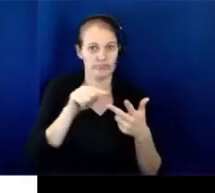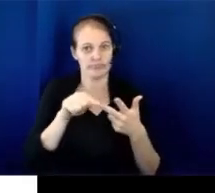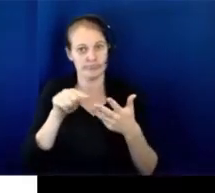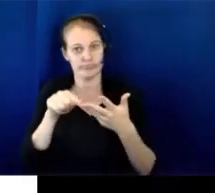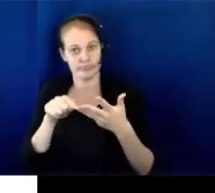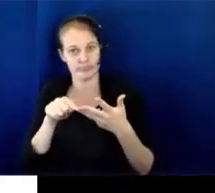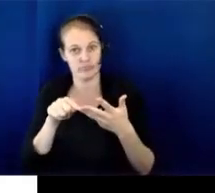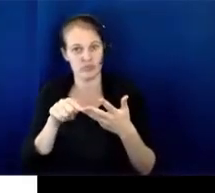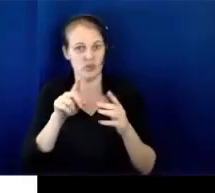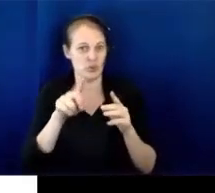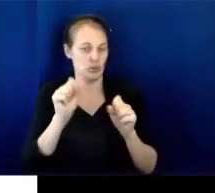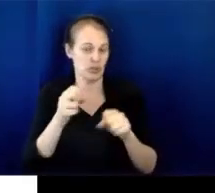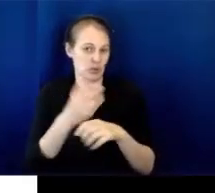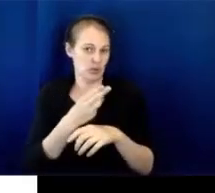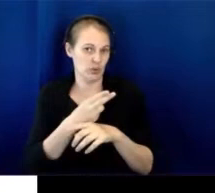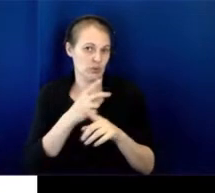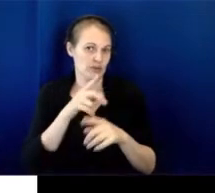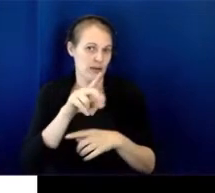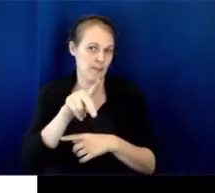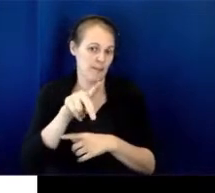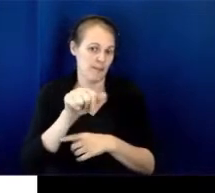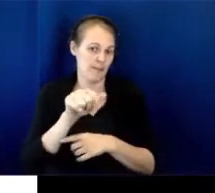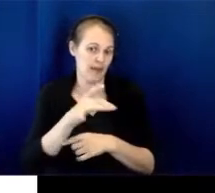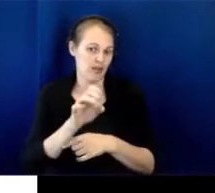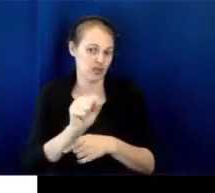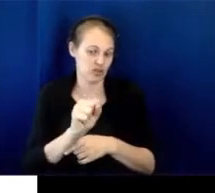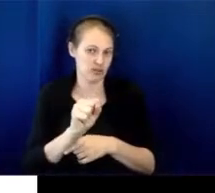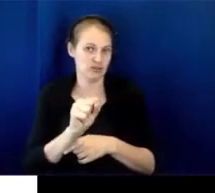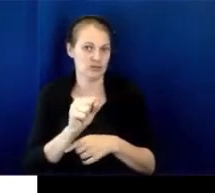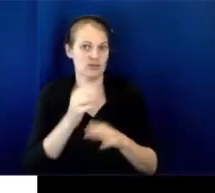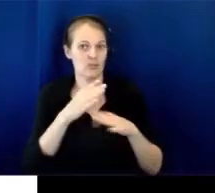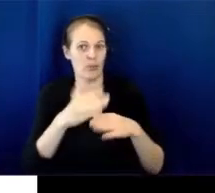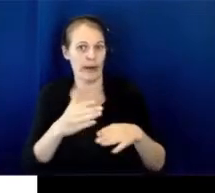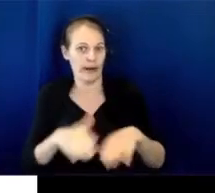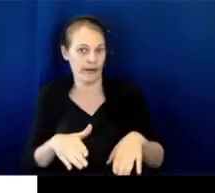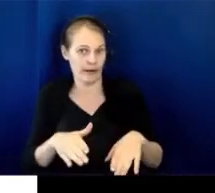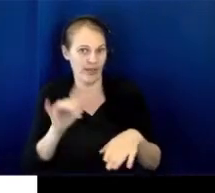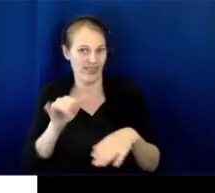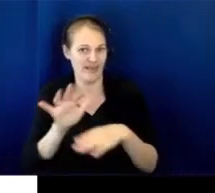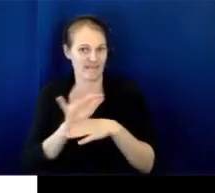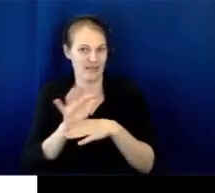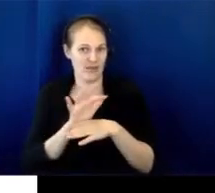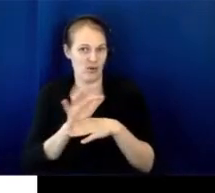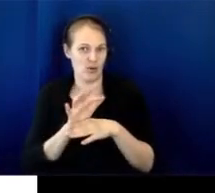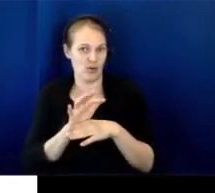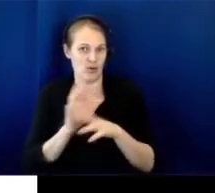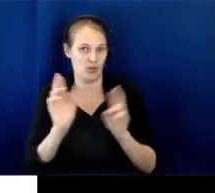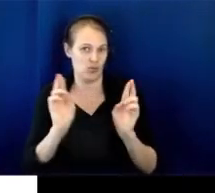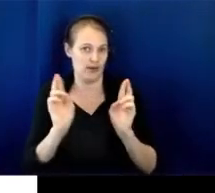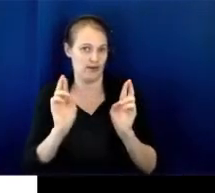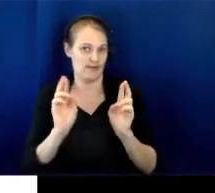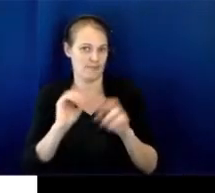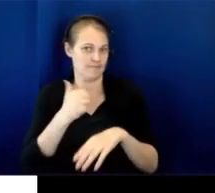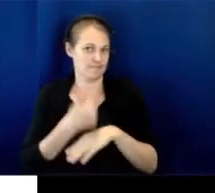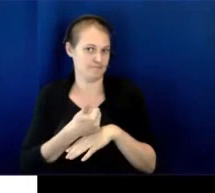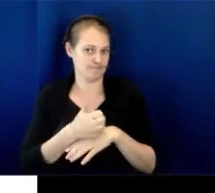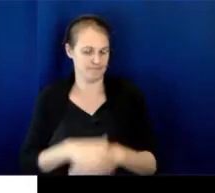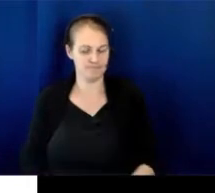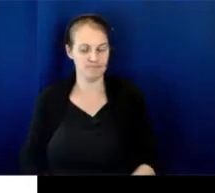pages inside of your module to kind of break it up and have your videos kind of ready that way for your students.